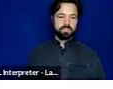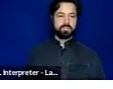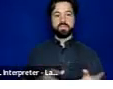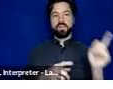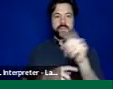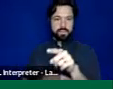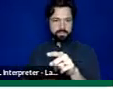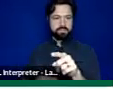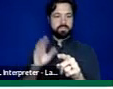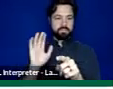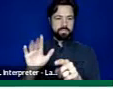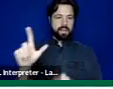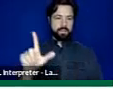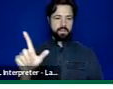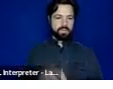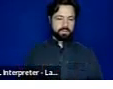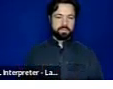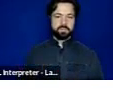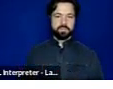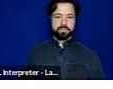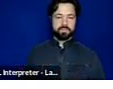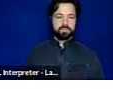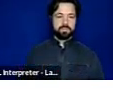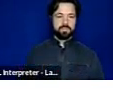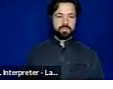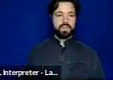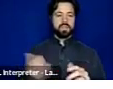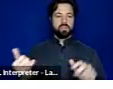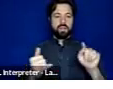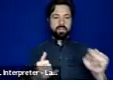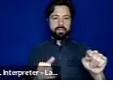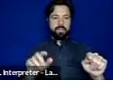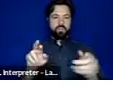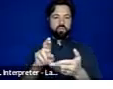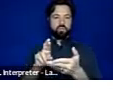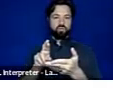Okay. All right. So right here, we're going to go to Research Help.